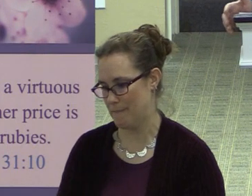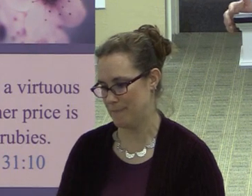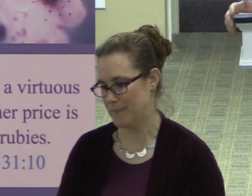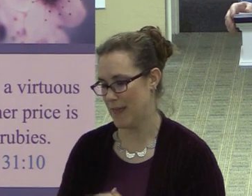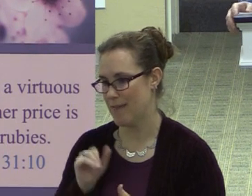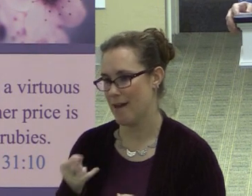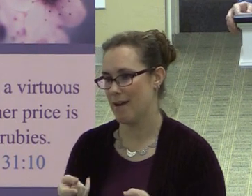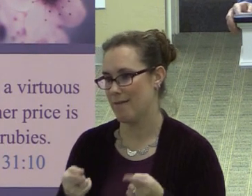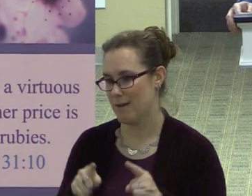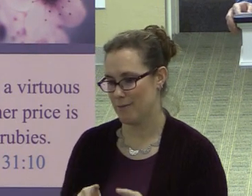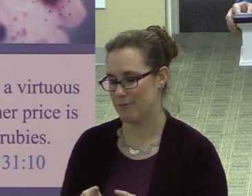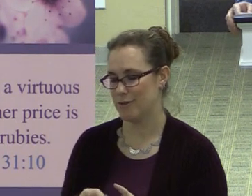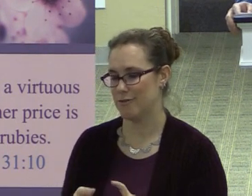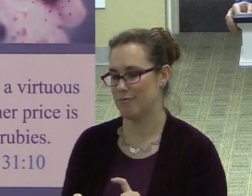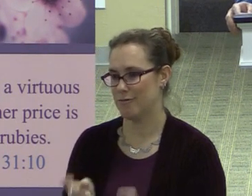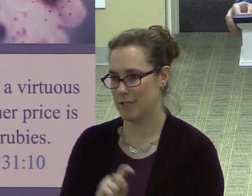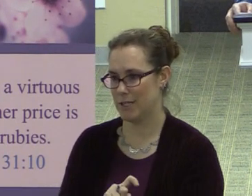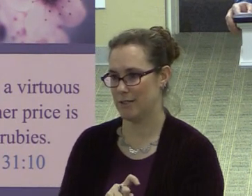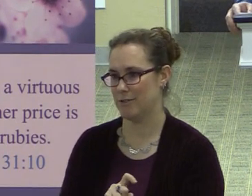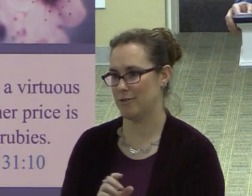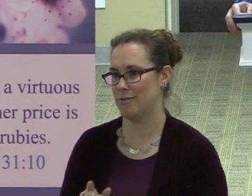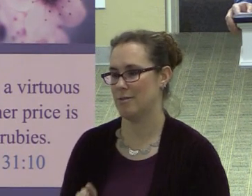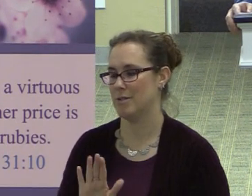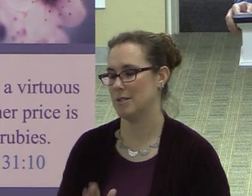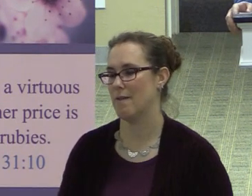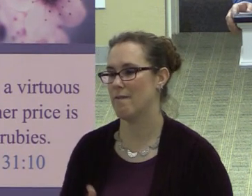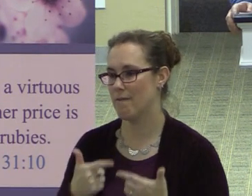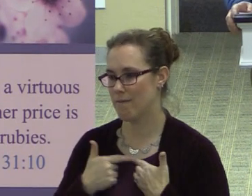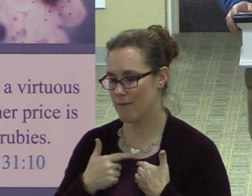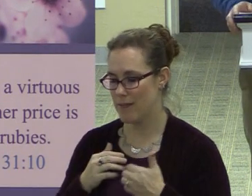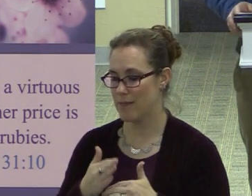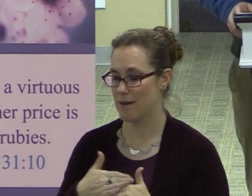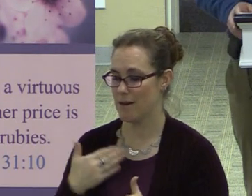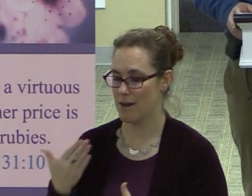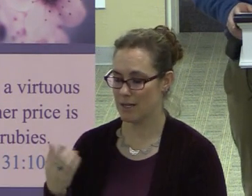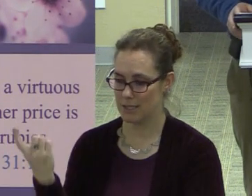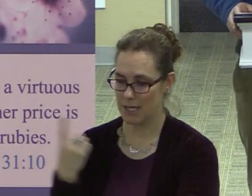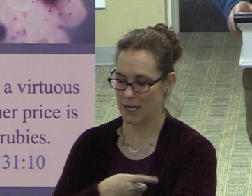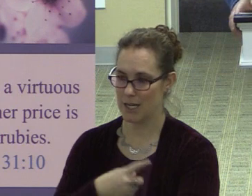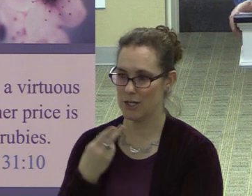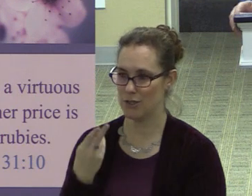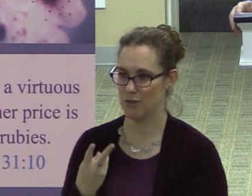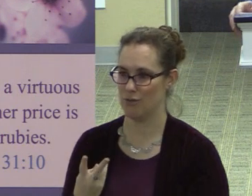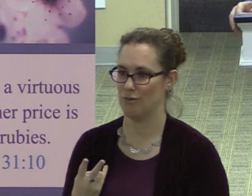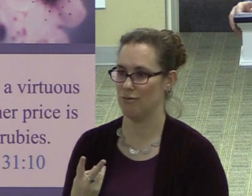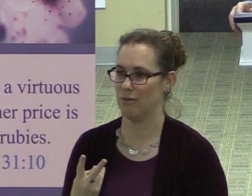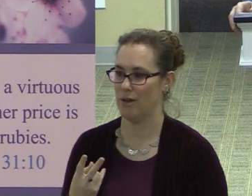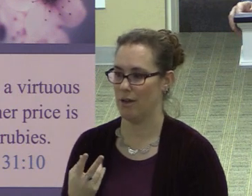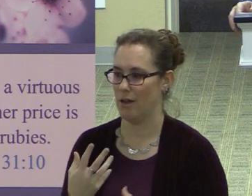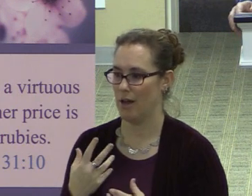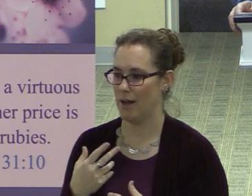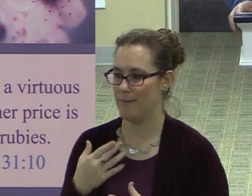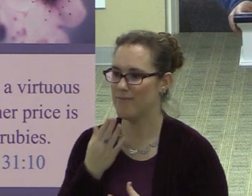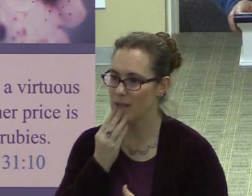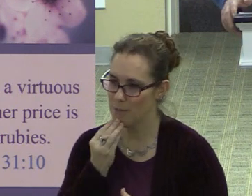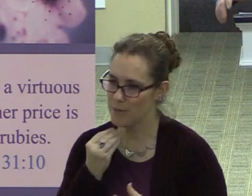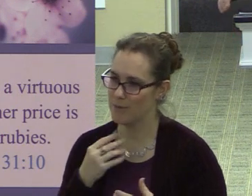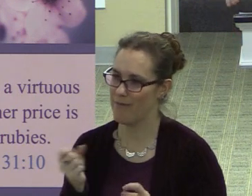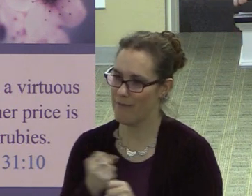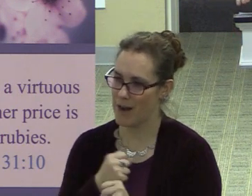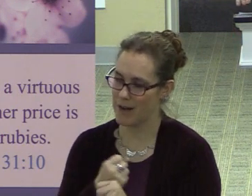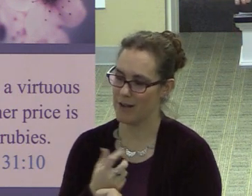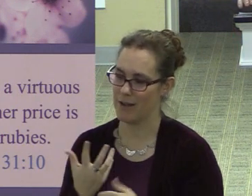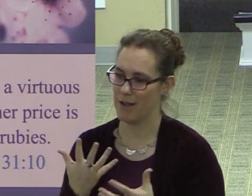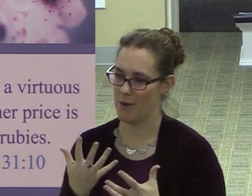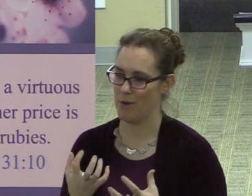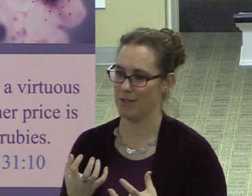That event would change the course of his life. The next day when two Hebrews were fighting, he's trying to intervene once again. Again, he had